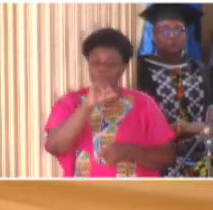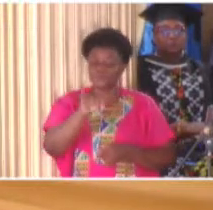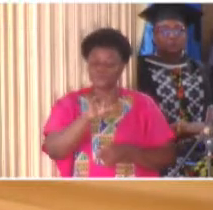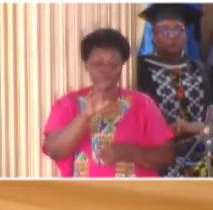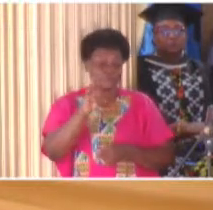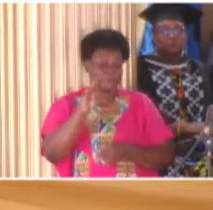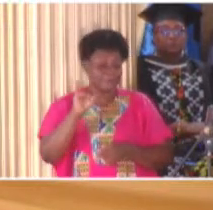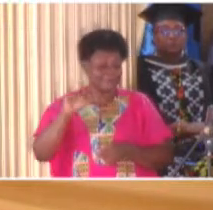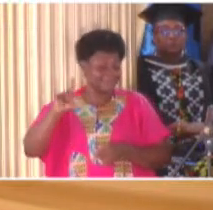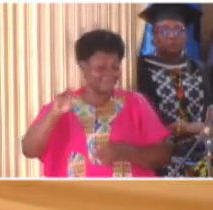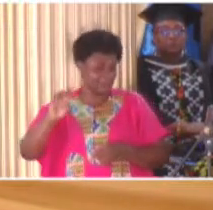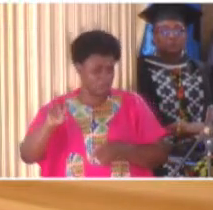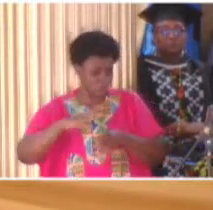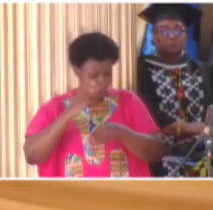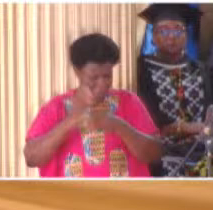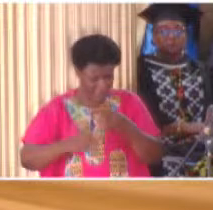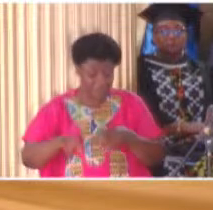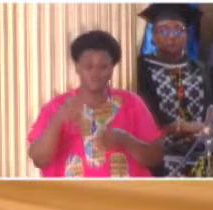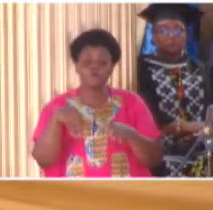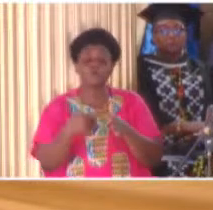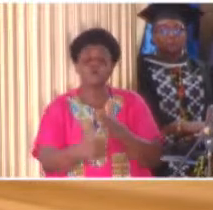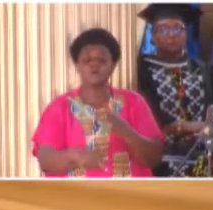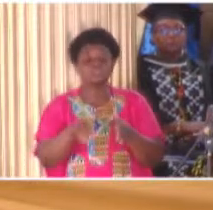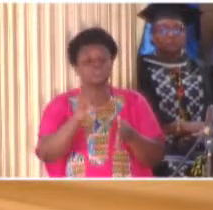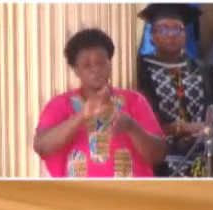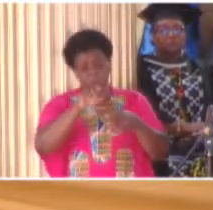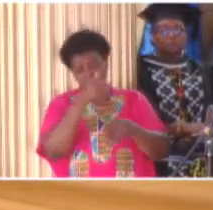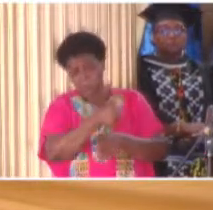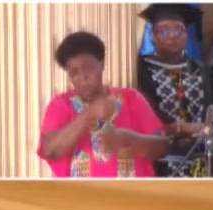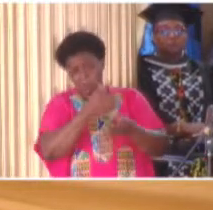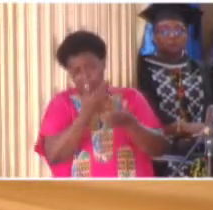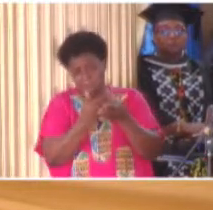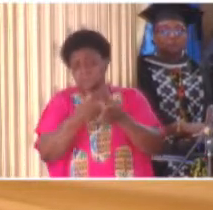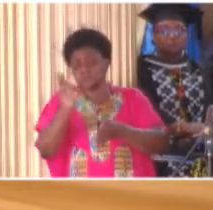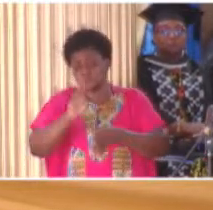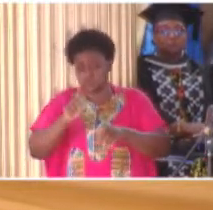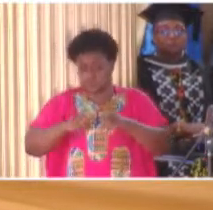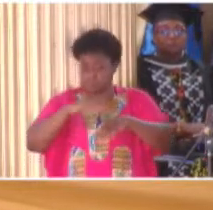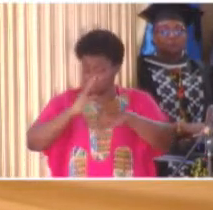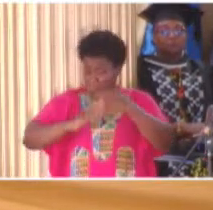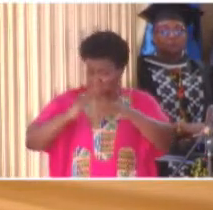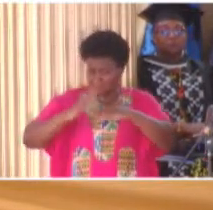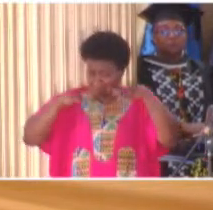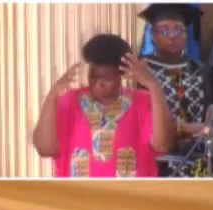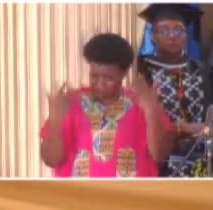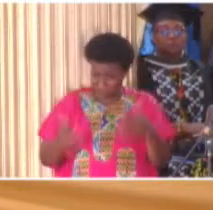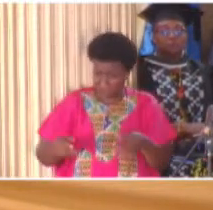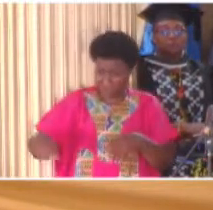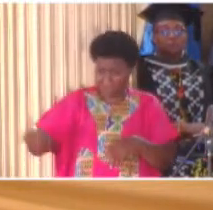completed using internally generated funds, was recently commissioned. The hall has the capacity for